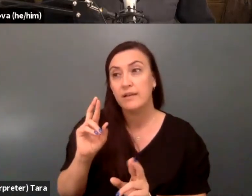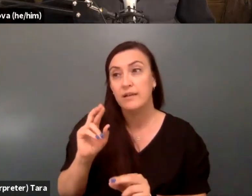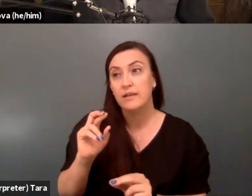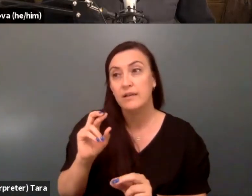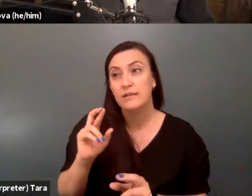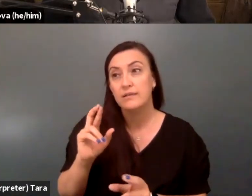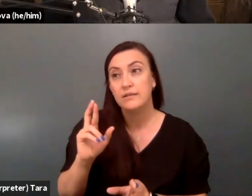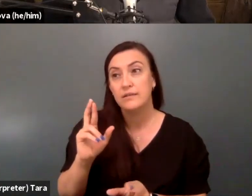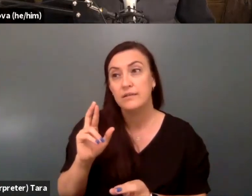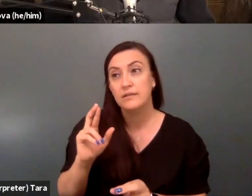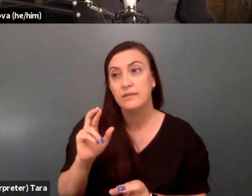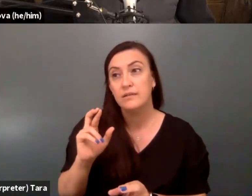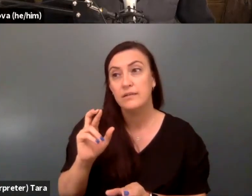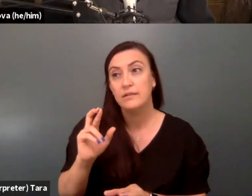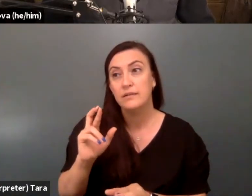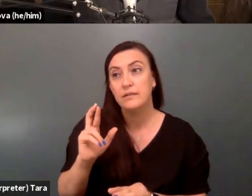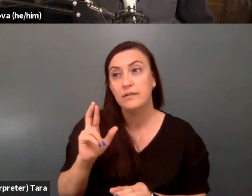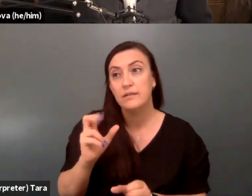makes me